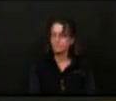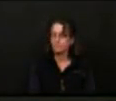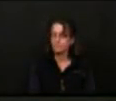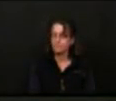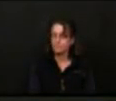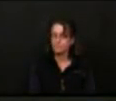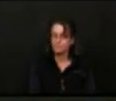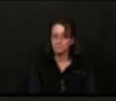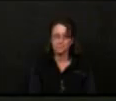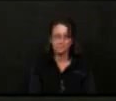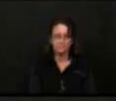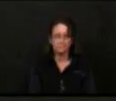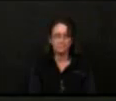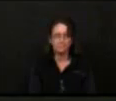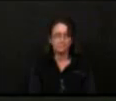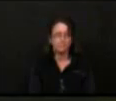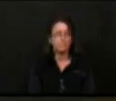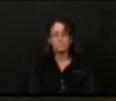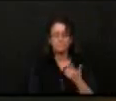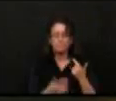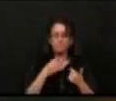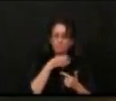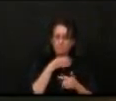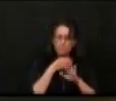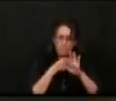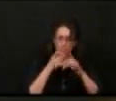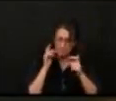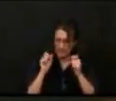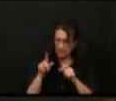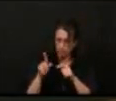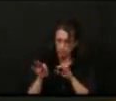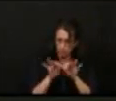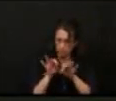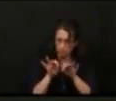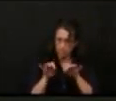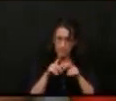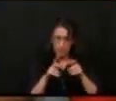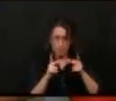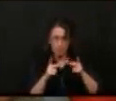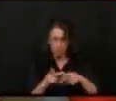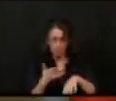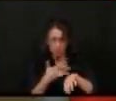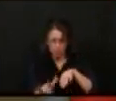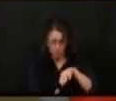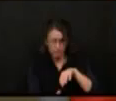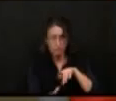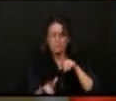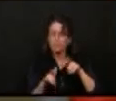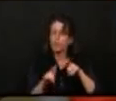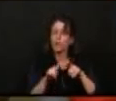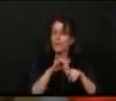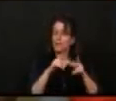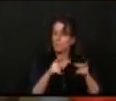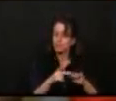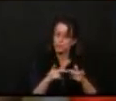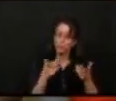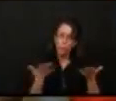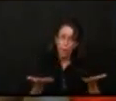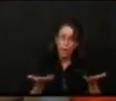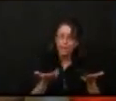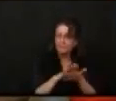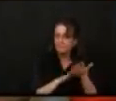what responsibilities this new hire will be taking on. Good evening. My name is Hannah McConnell. I'm the Highway Utilities Superintendent for the Department of